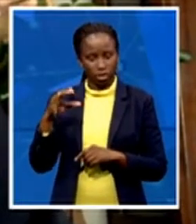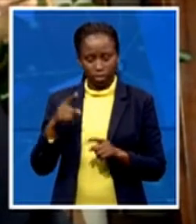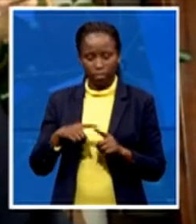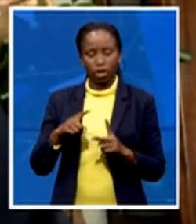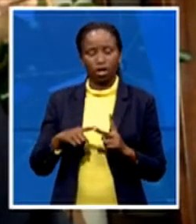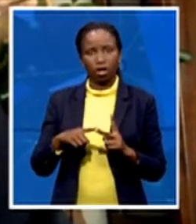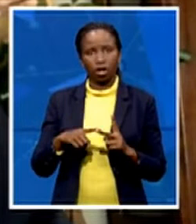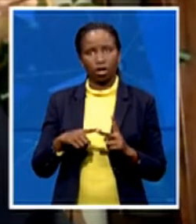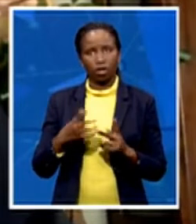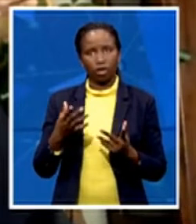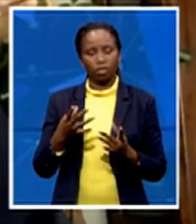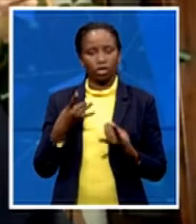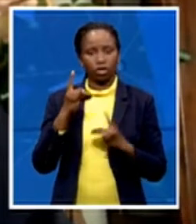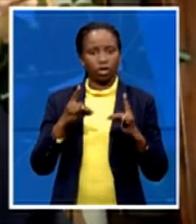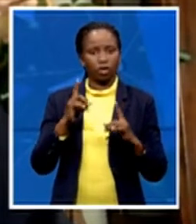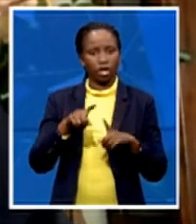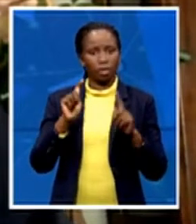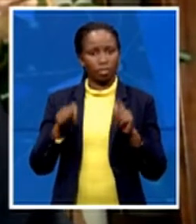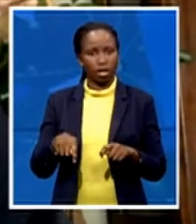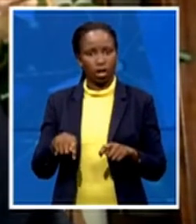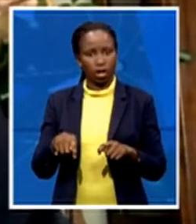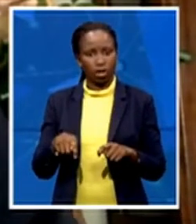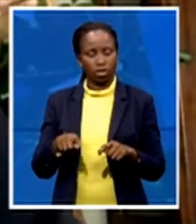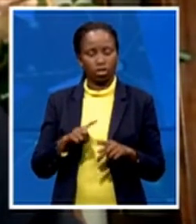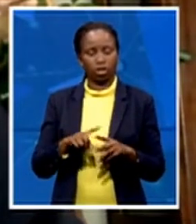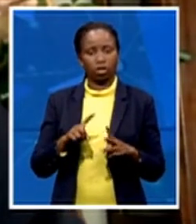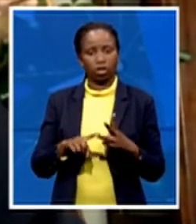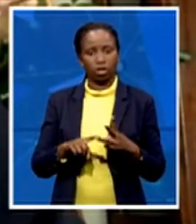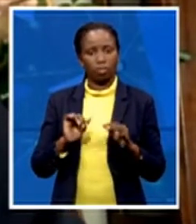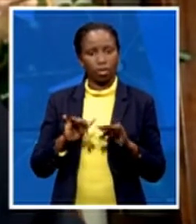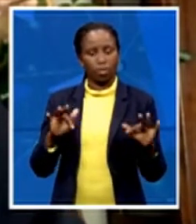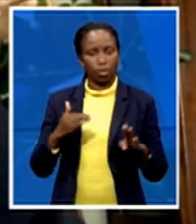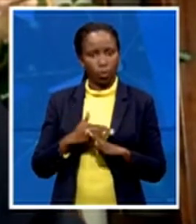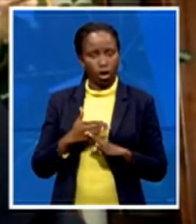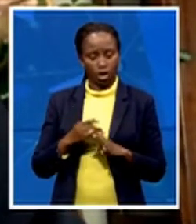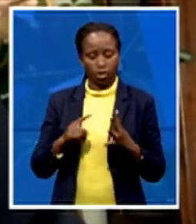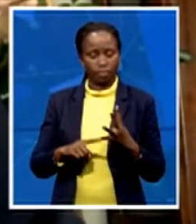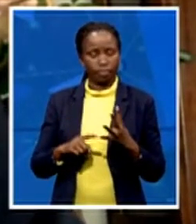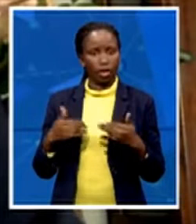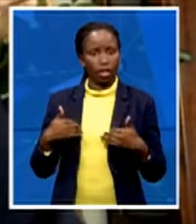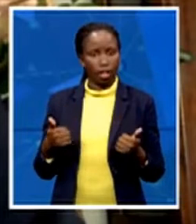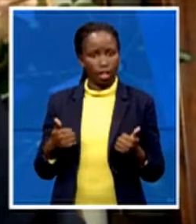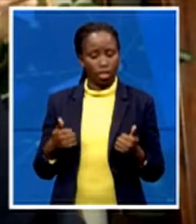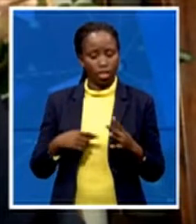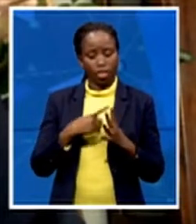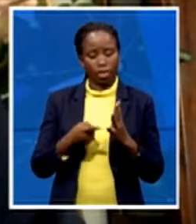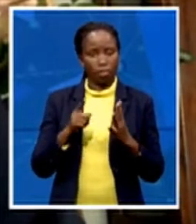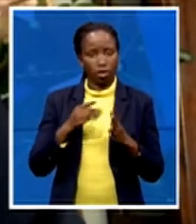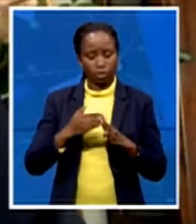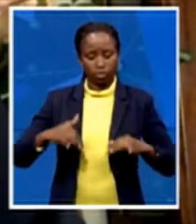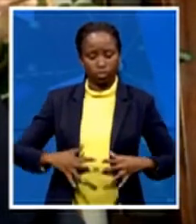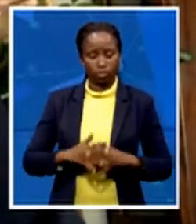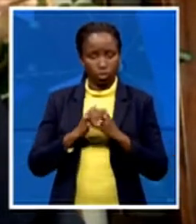at Public Works as well as at Health, on working together to get the first of our own